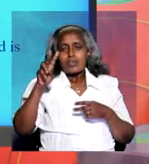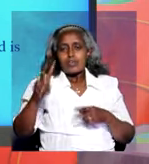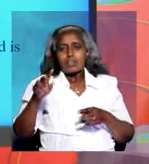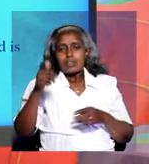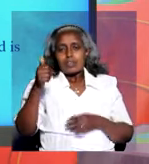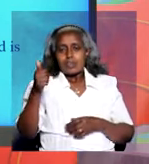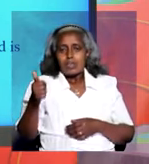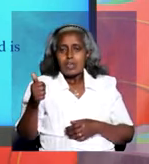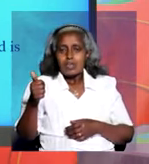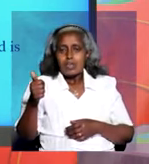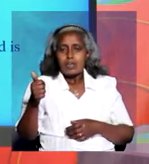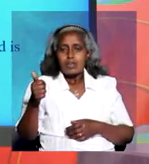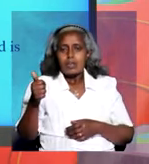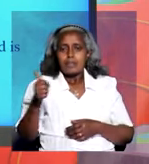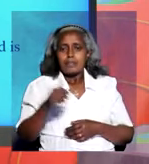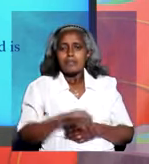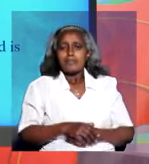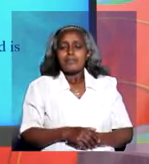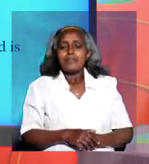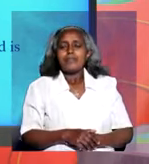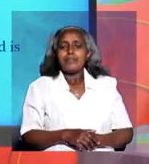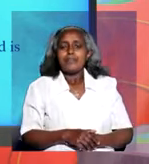A, the